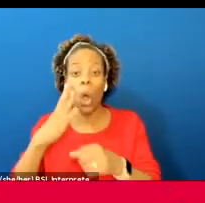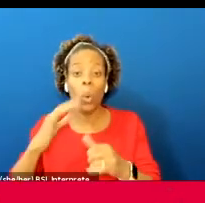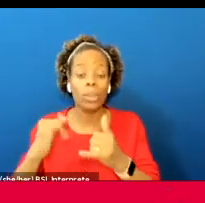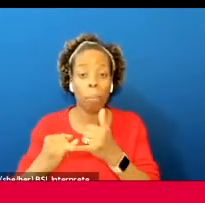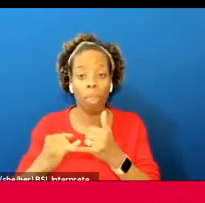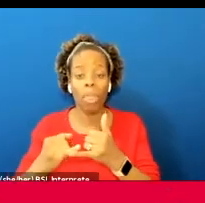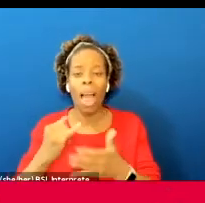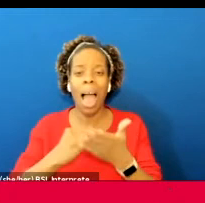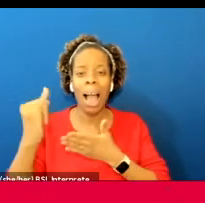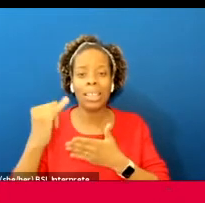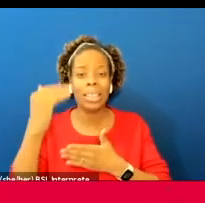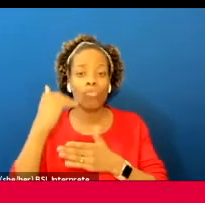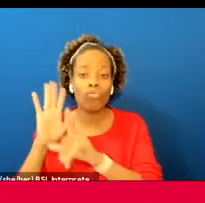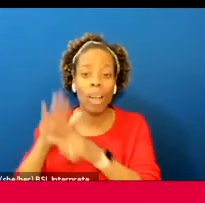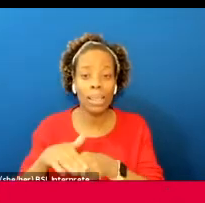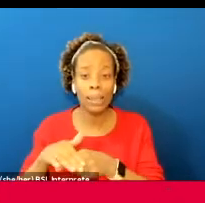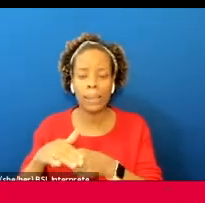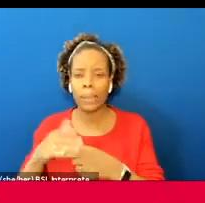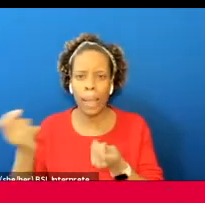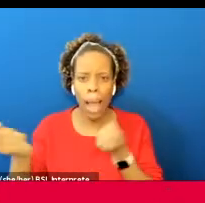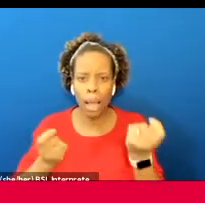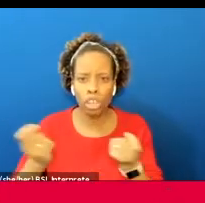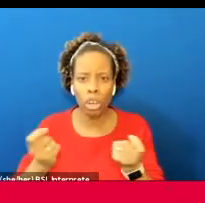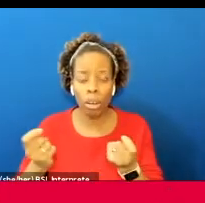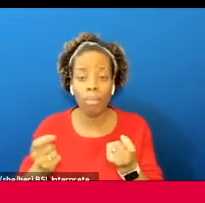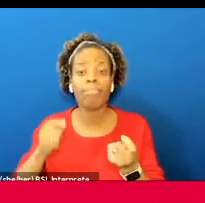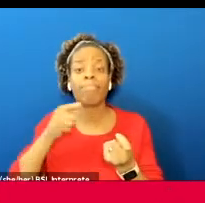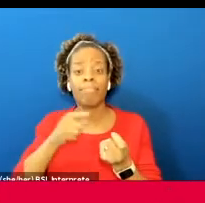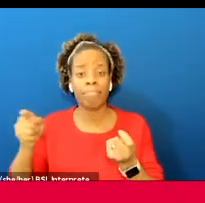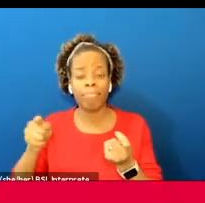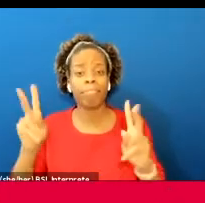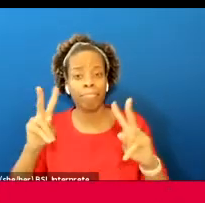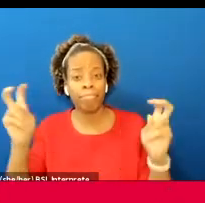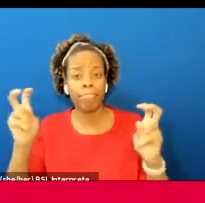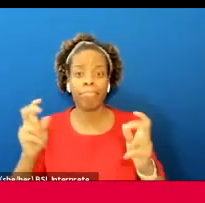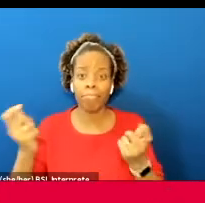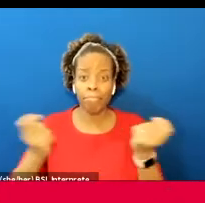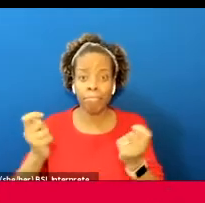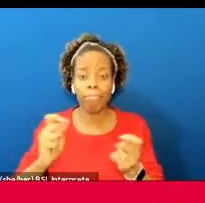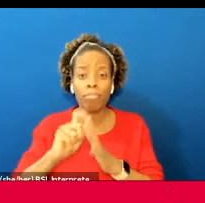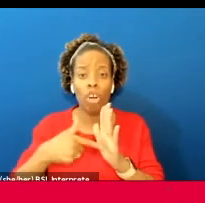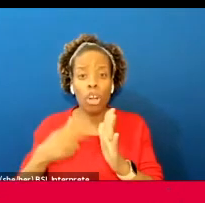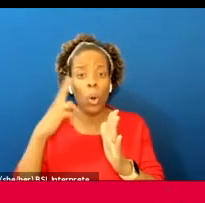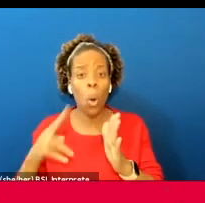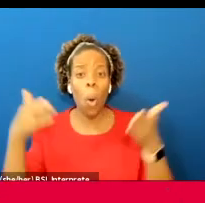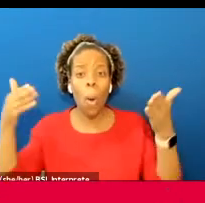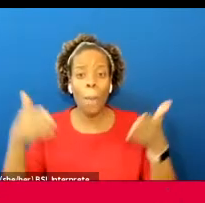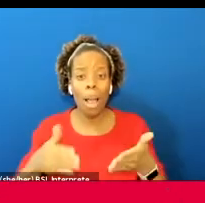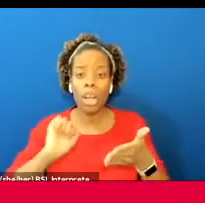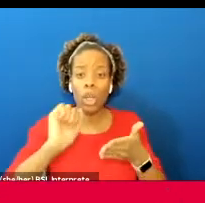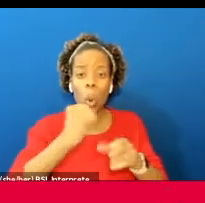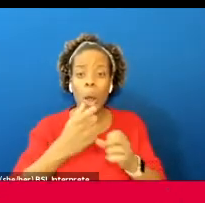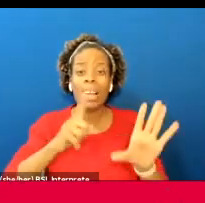collective Bury Your Gaze, which was for queer transgender people of color. As well as a